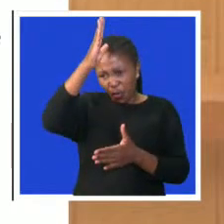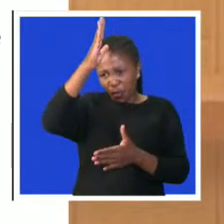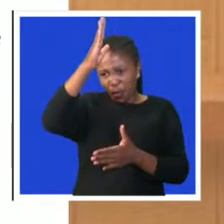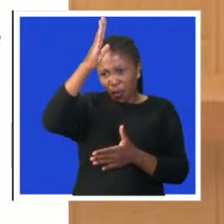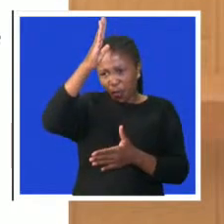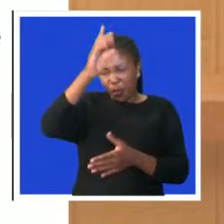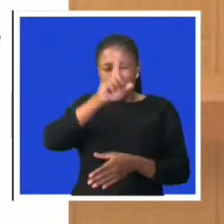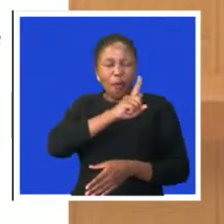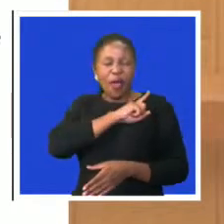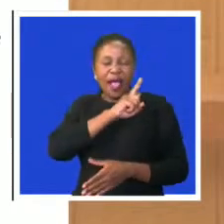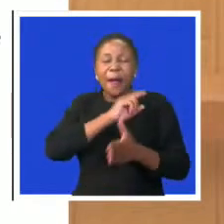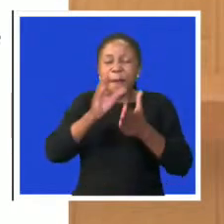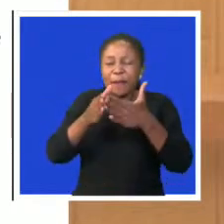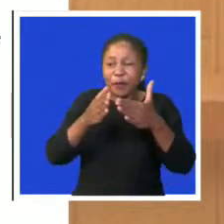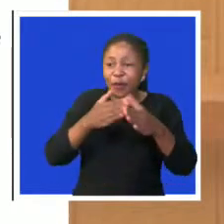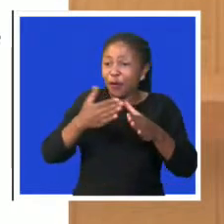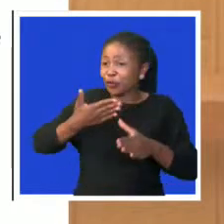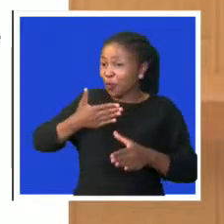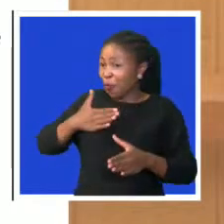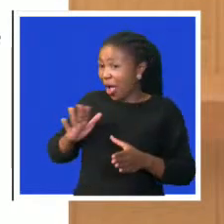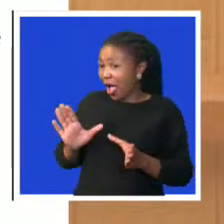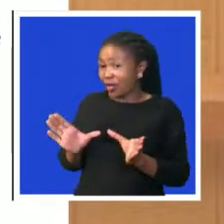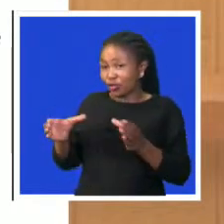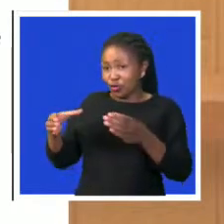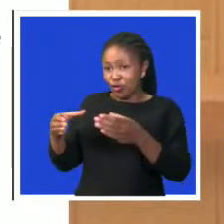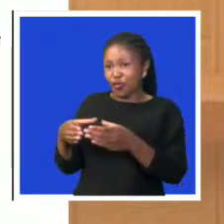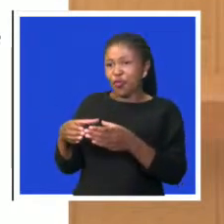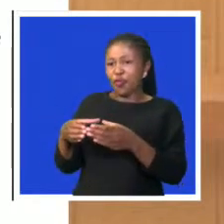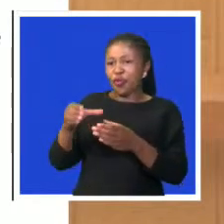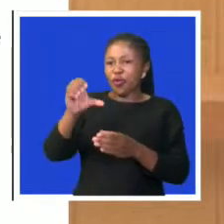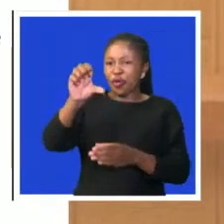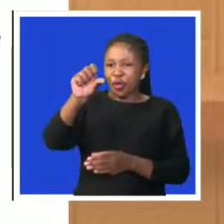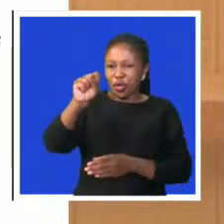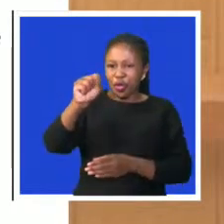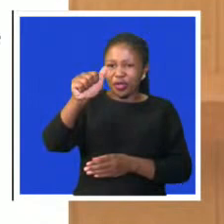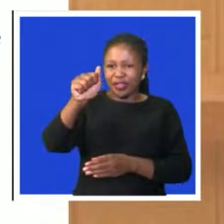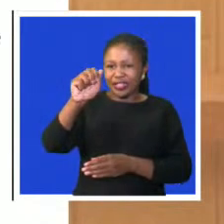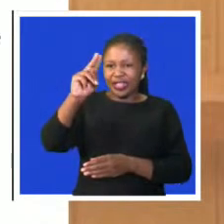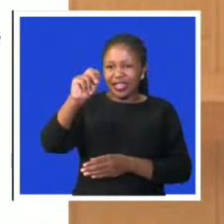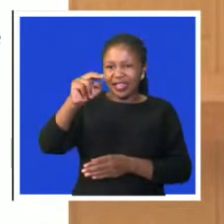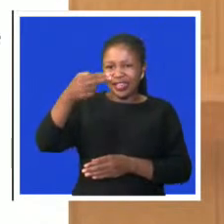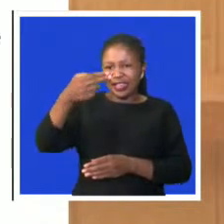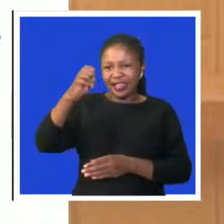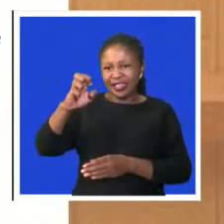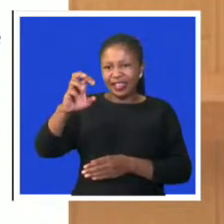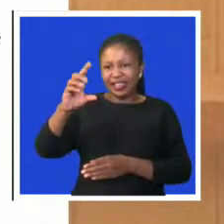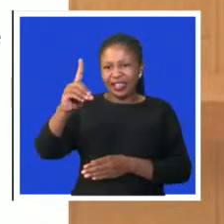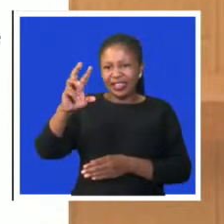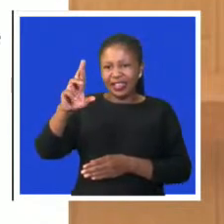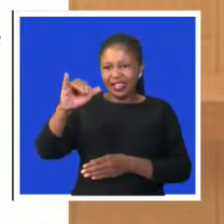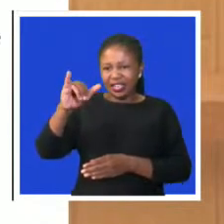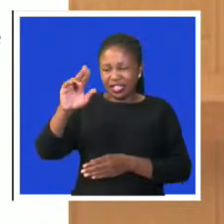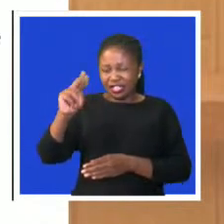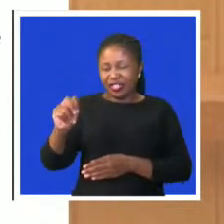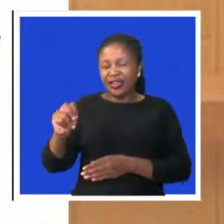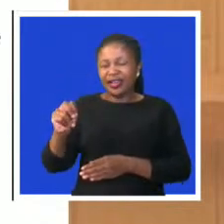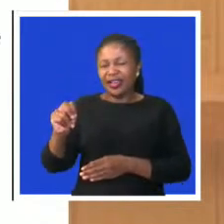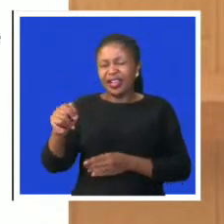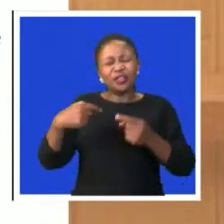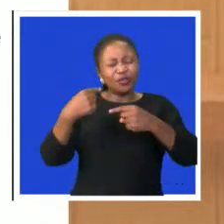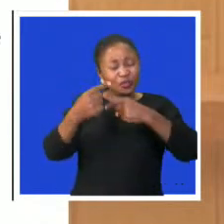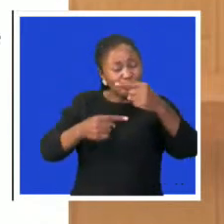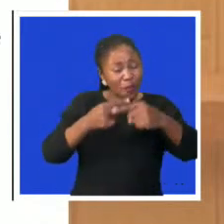Sanhedrin remain loyal to the Roman Empire. Only the high priest